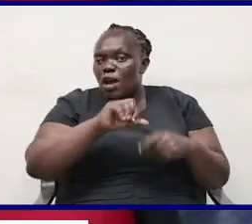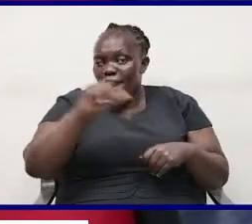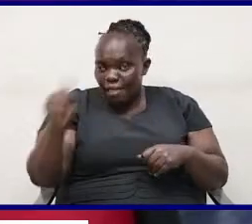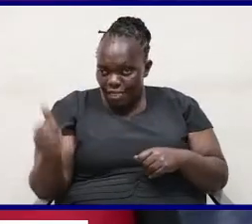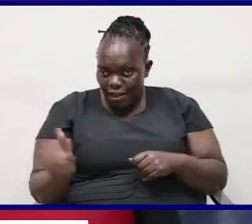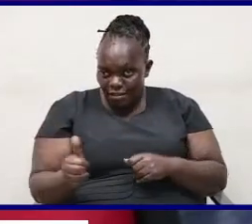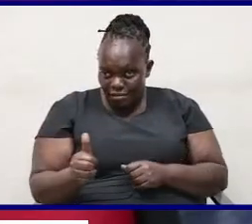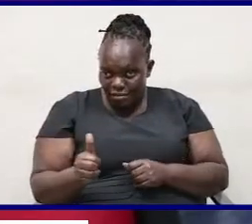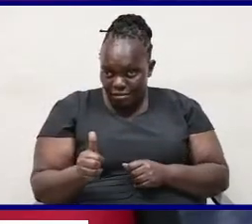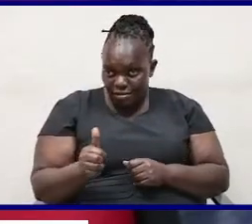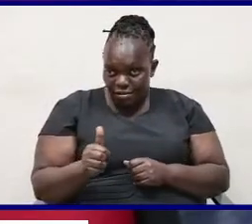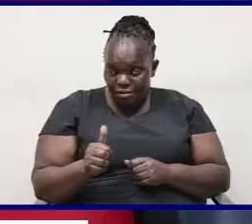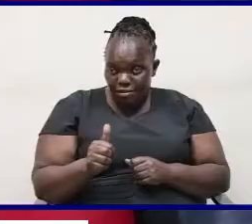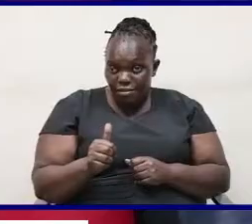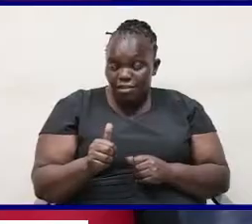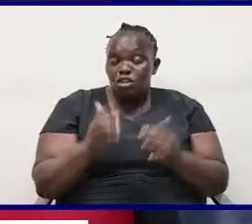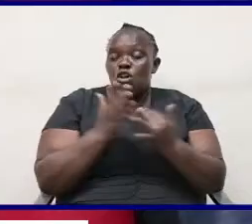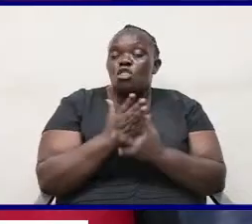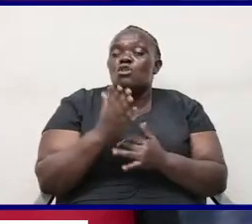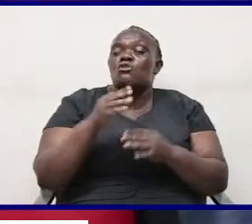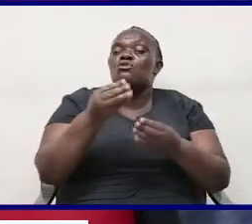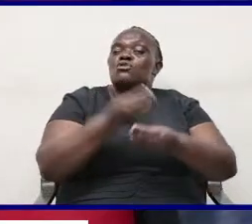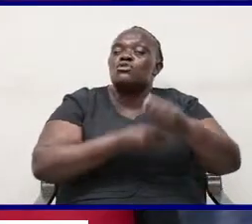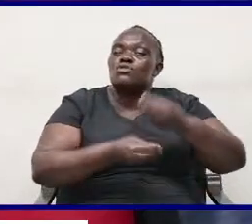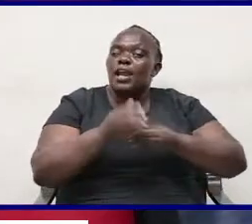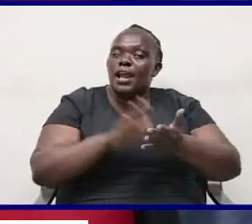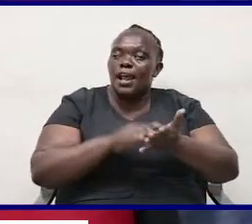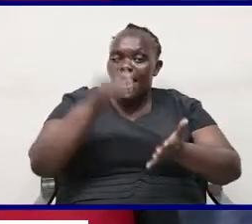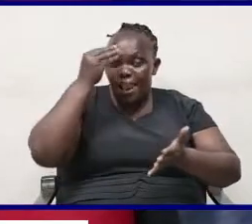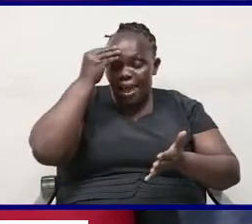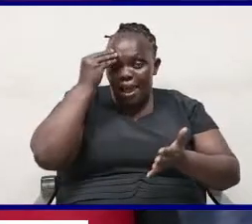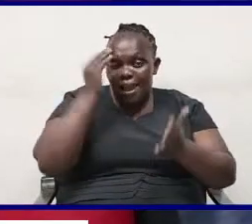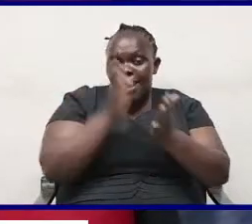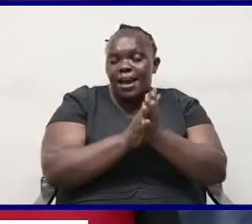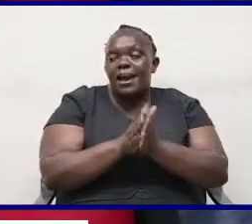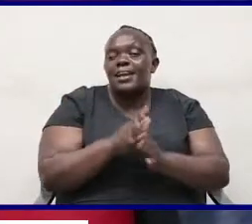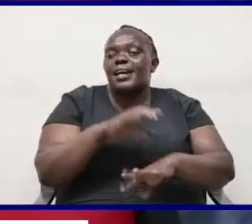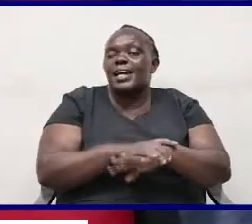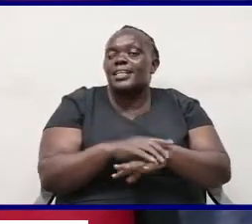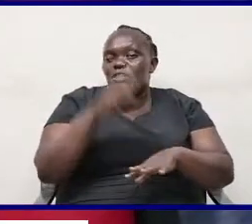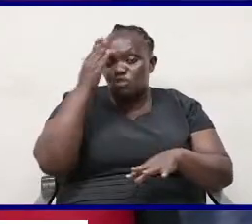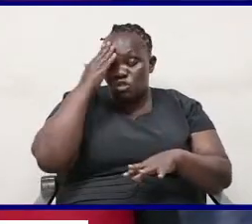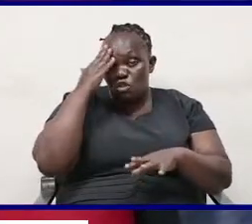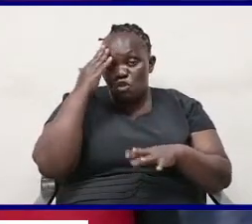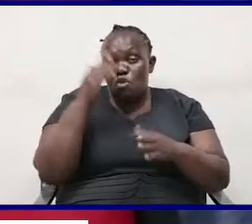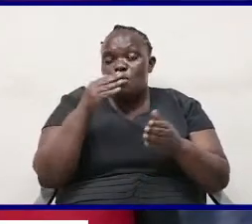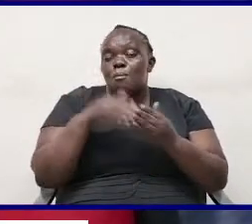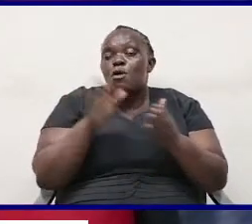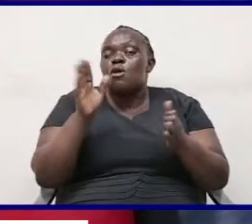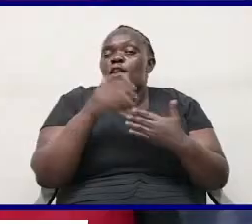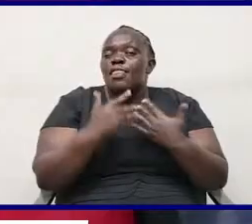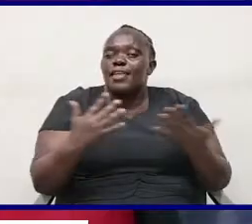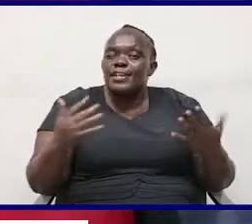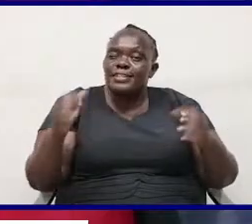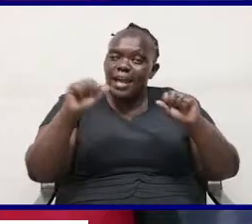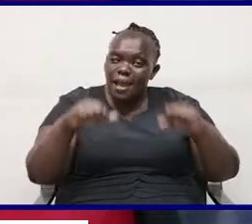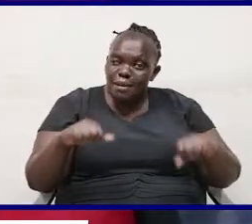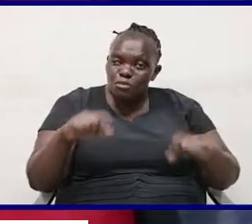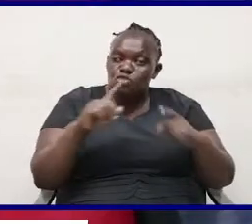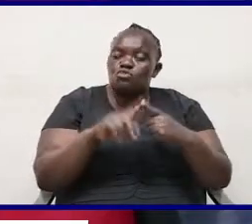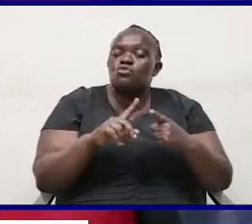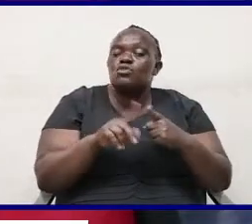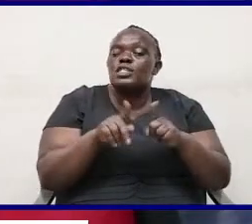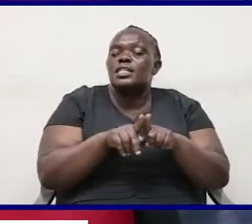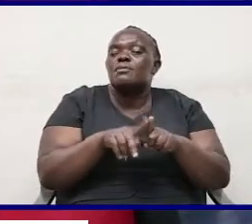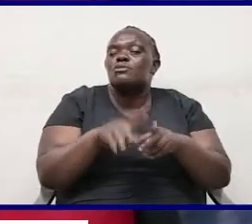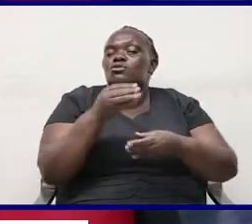another through trade, learn and get to even know more things, because they were able to.